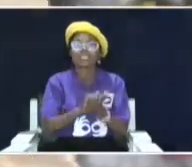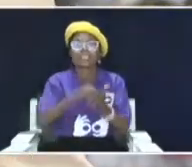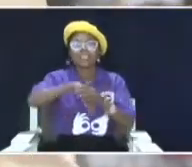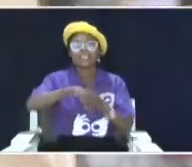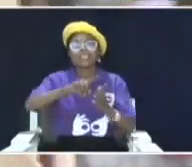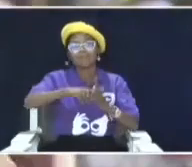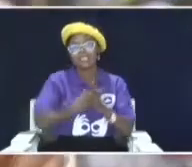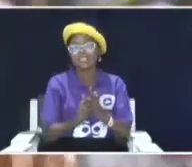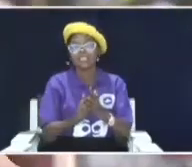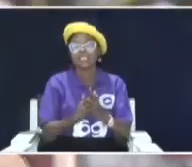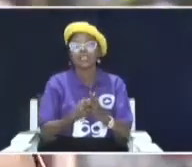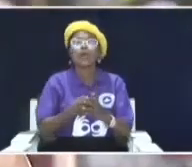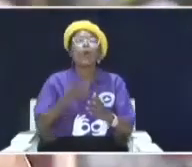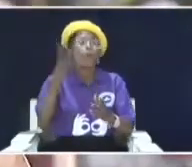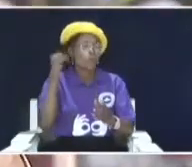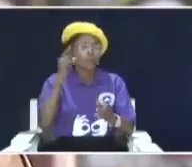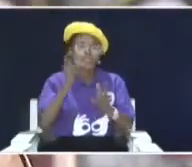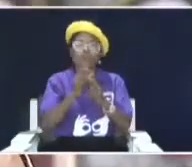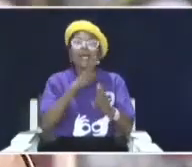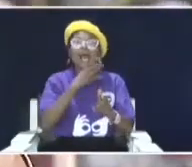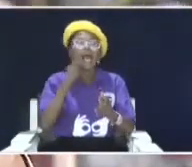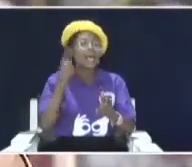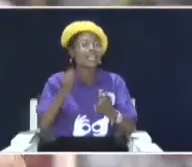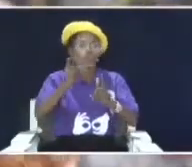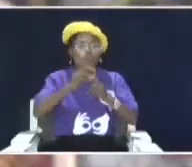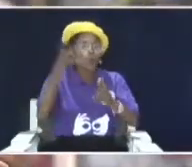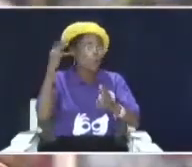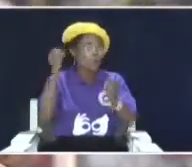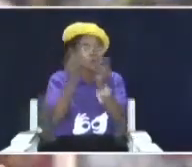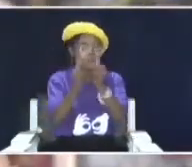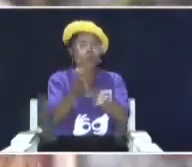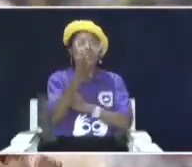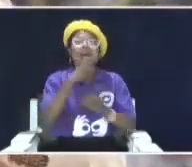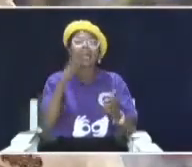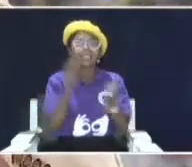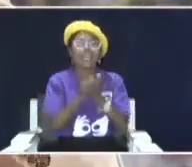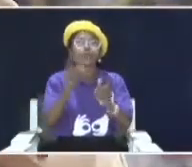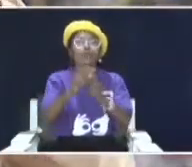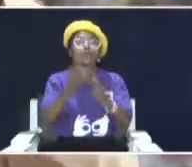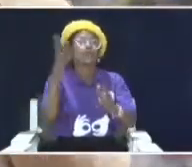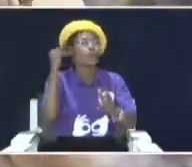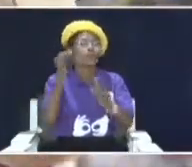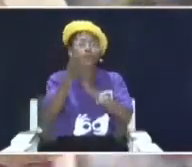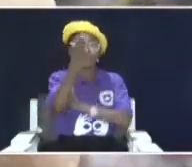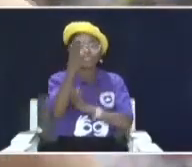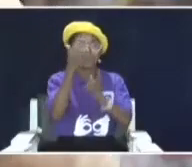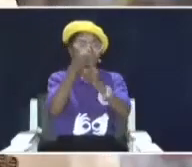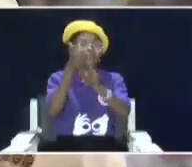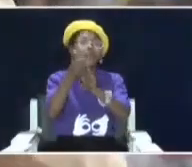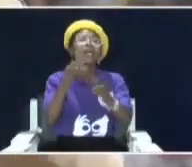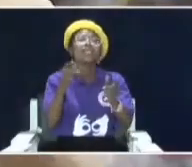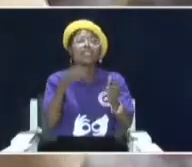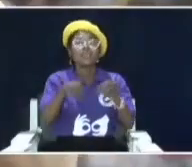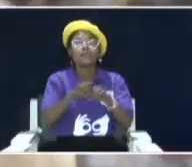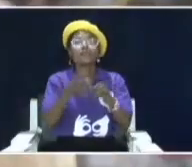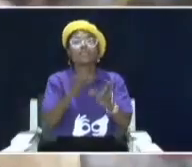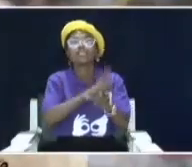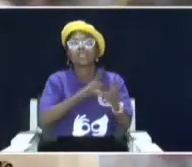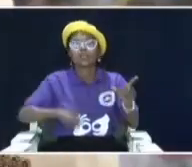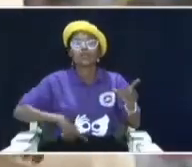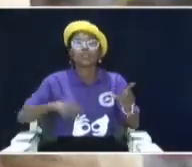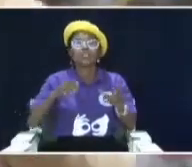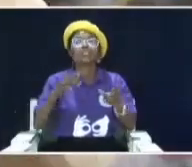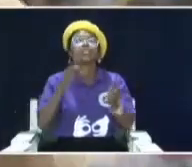the Word, and the Word was with God, and the Word was God. Meaning what? Even the Lord Jesus is the